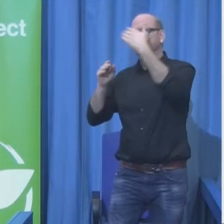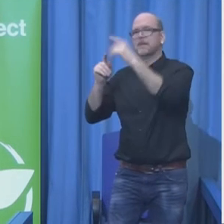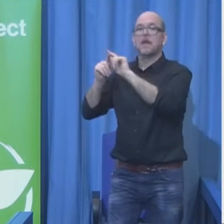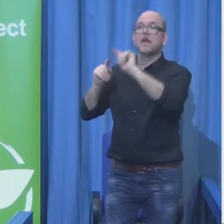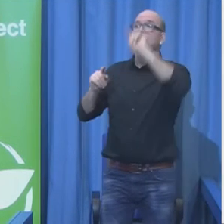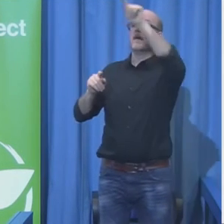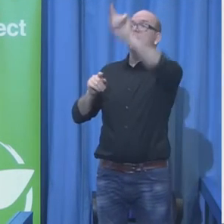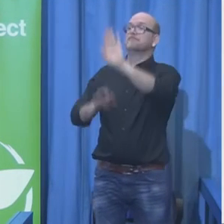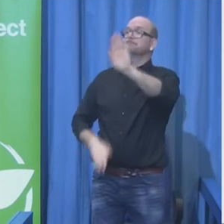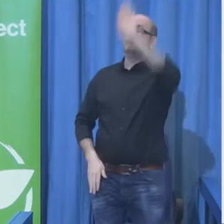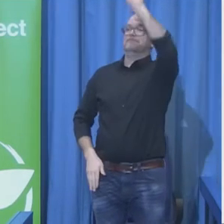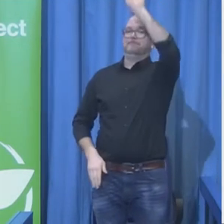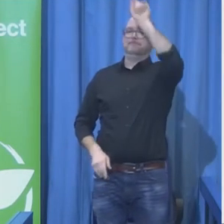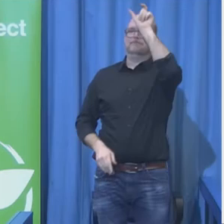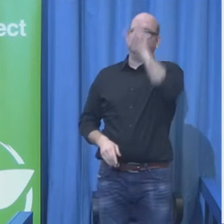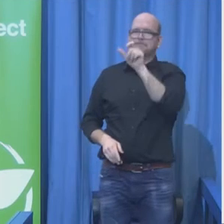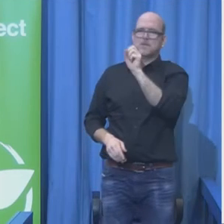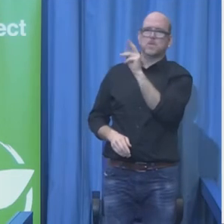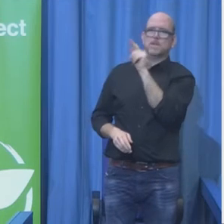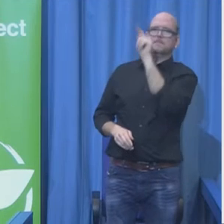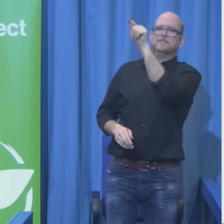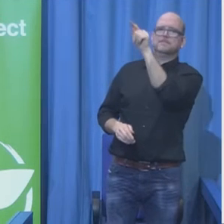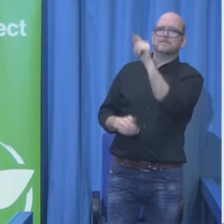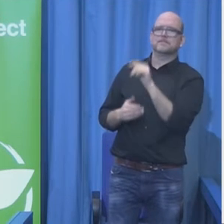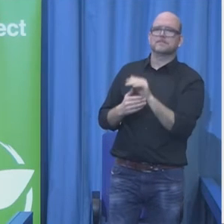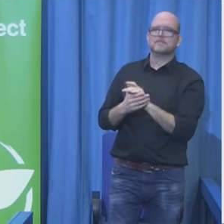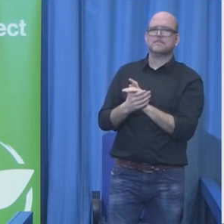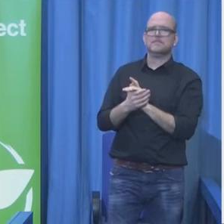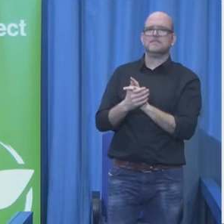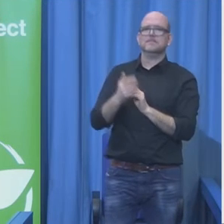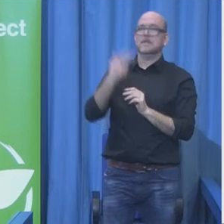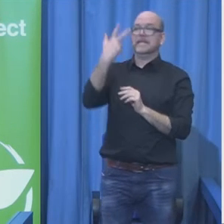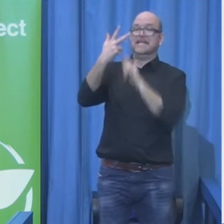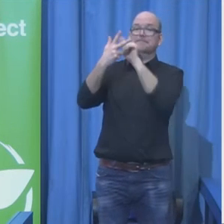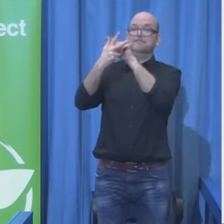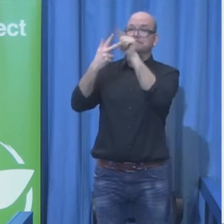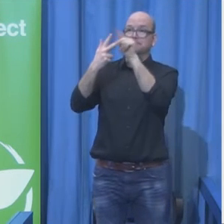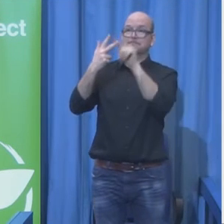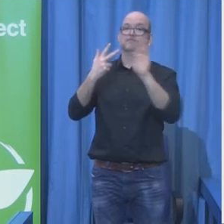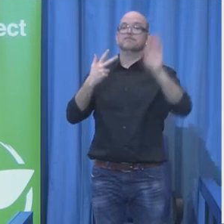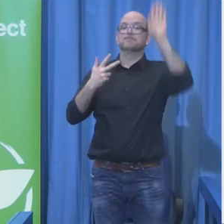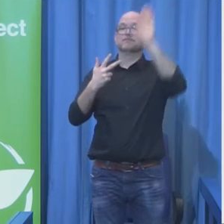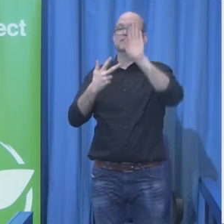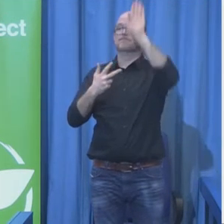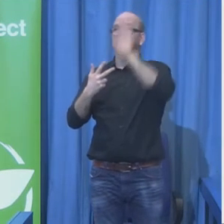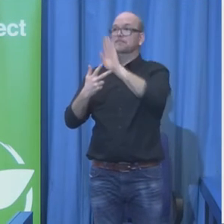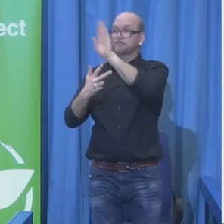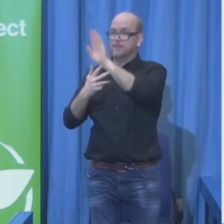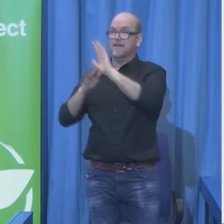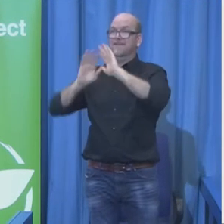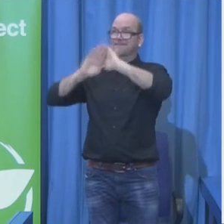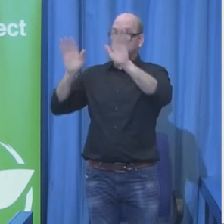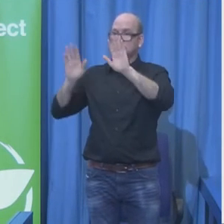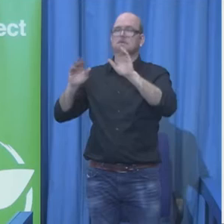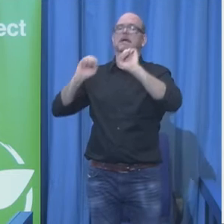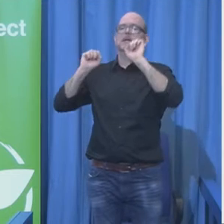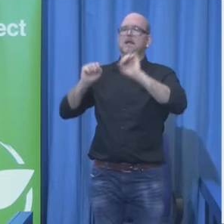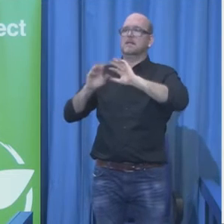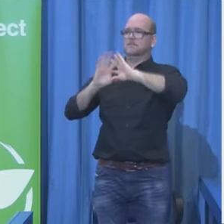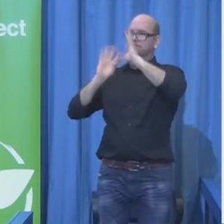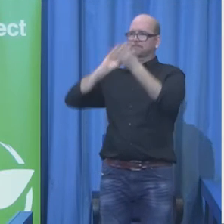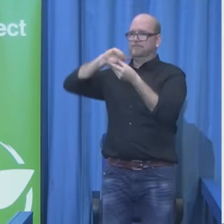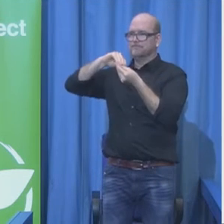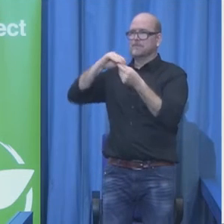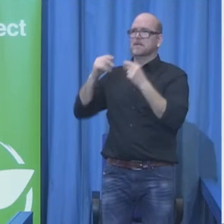over there. So I have 3 speakers, 4, and I don't think I will be able to have more. So Ingrid, you start. Yes. Thank you,